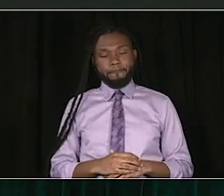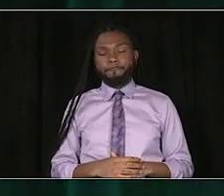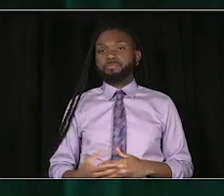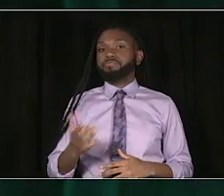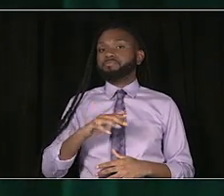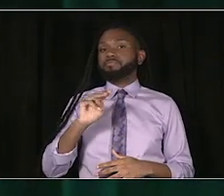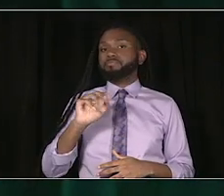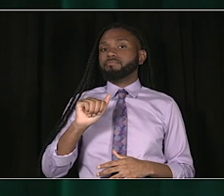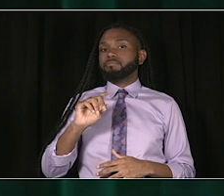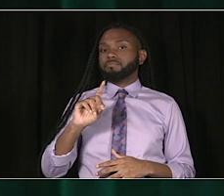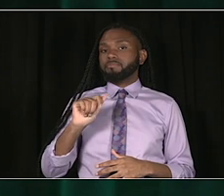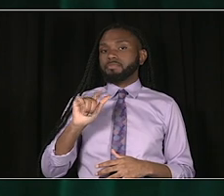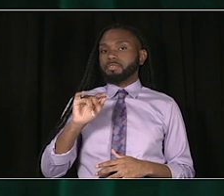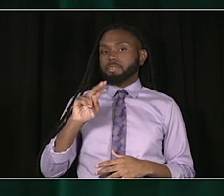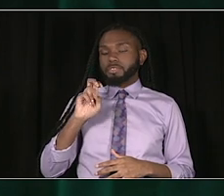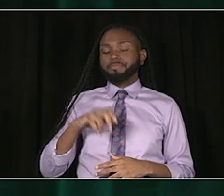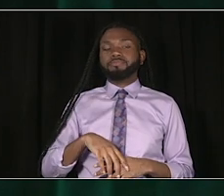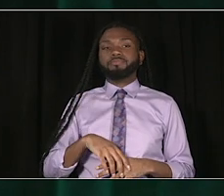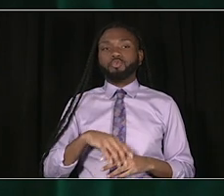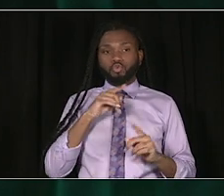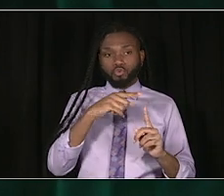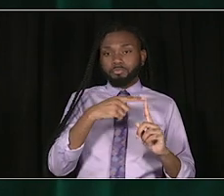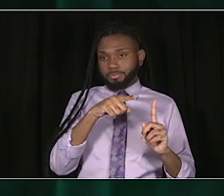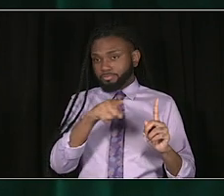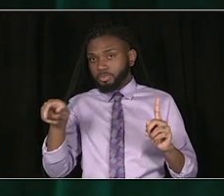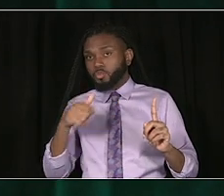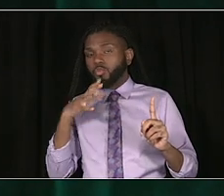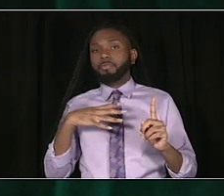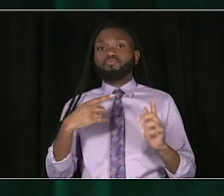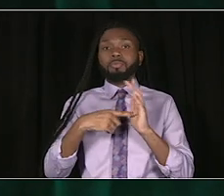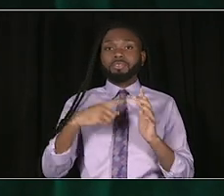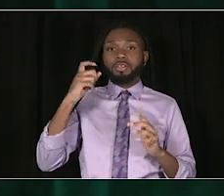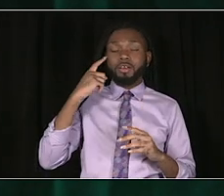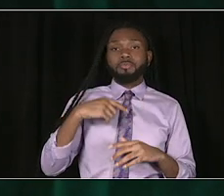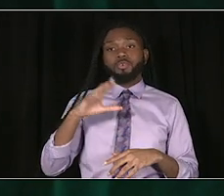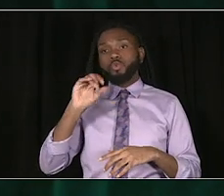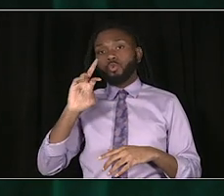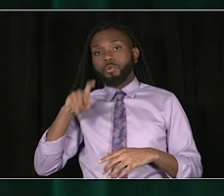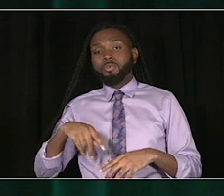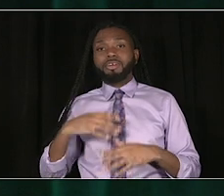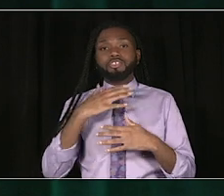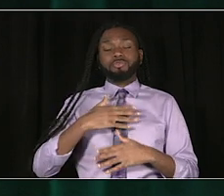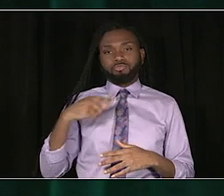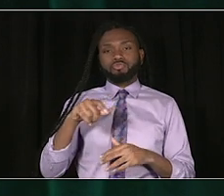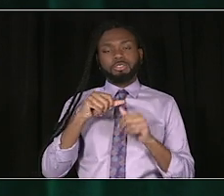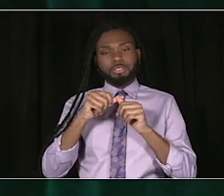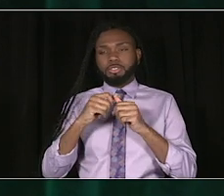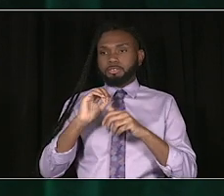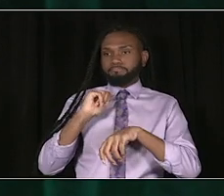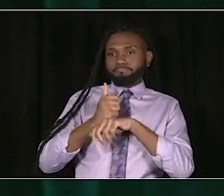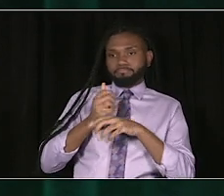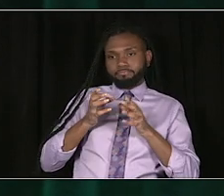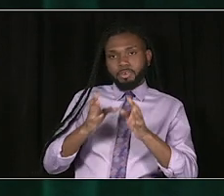Madalene, like you, the women on this panel representing government, corporate, entertainment are continuing to pave the way